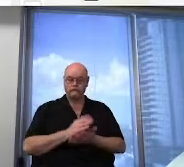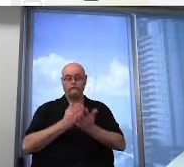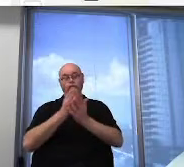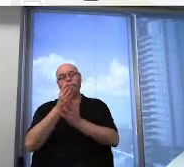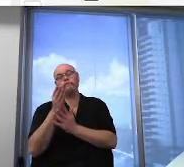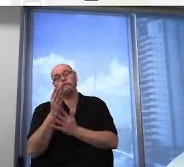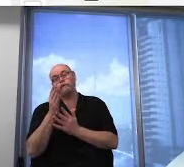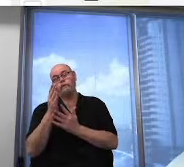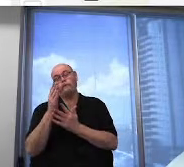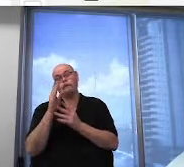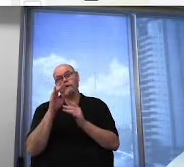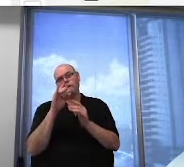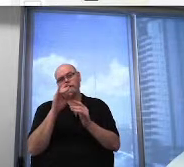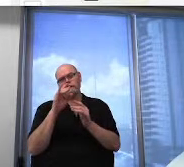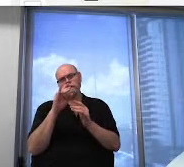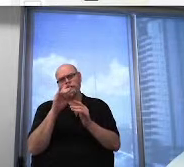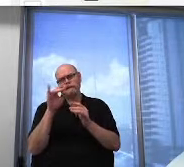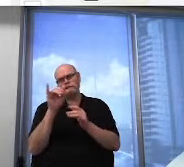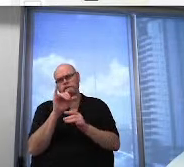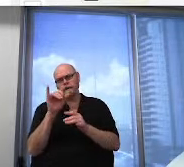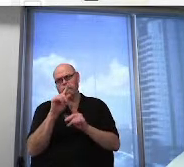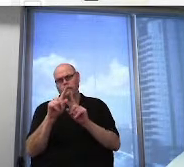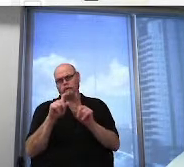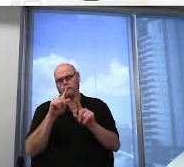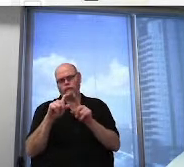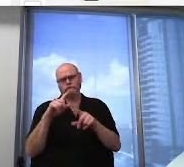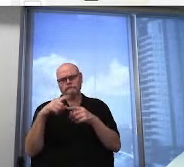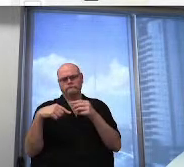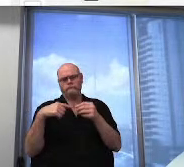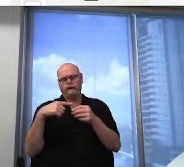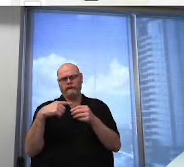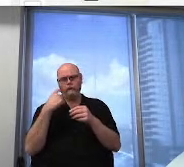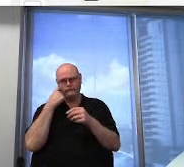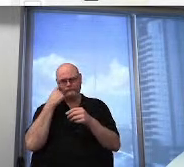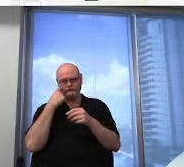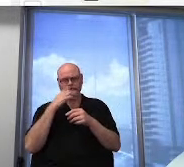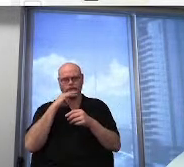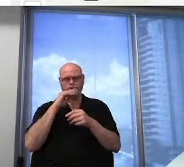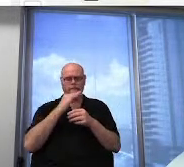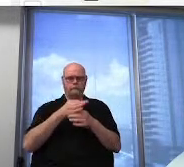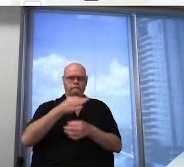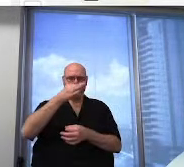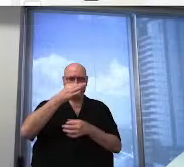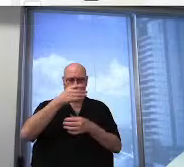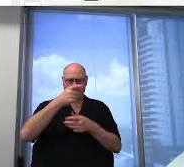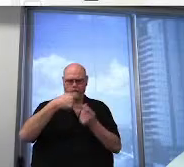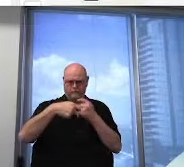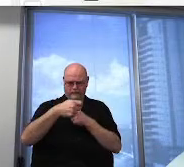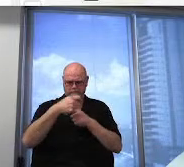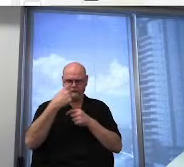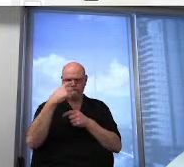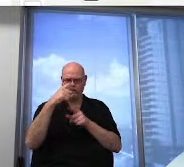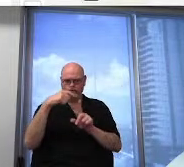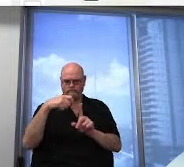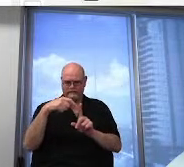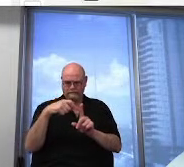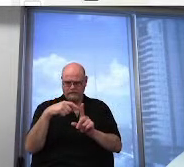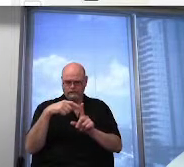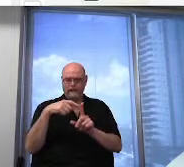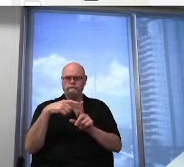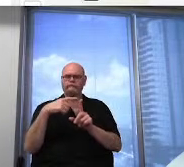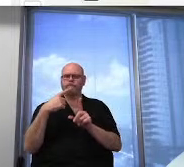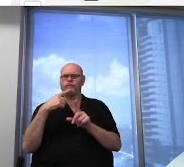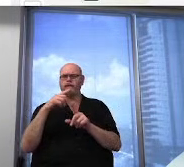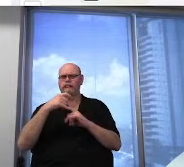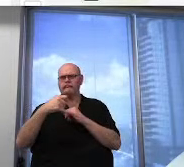going through similar types of questions on, we just talked about pole replacement on the transmission side. For the transmission